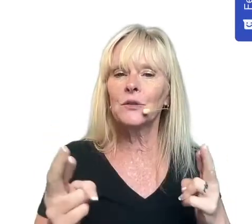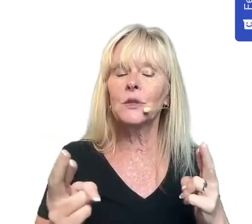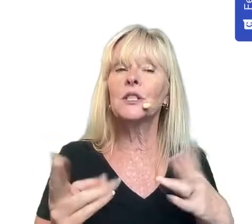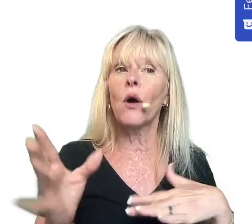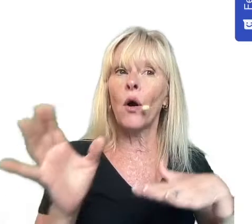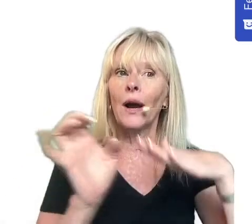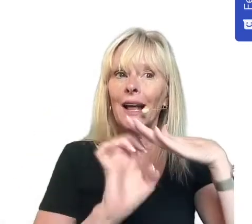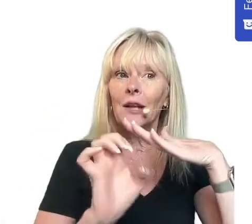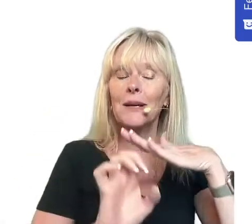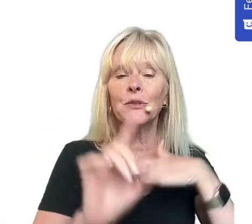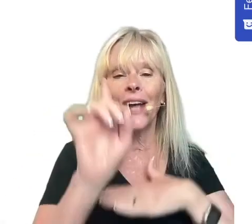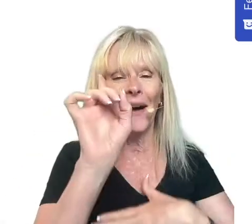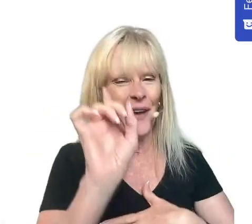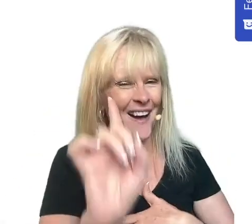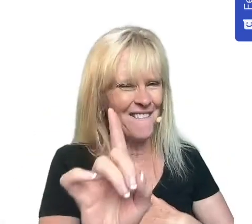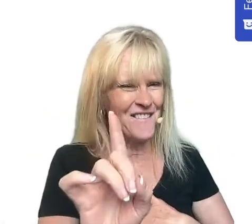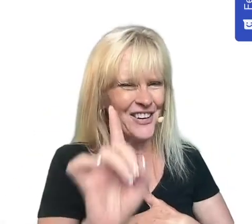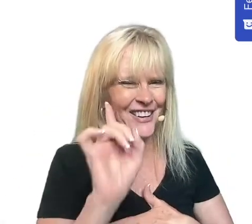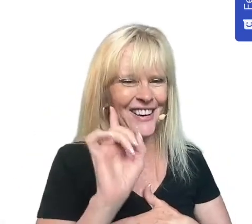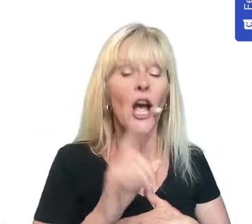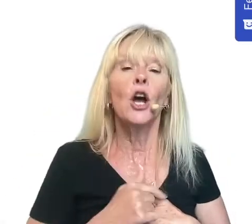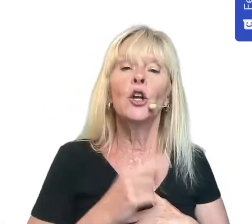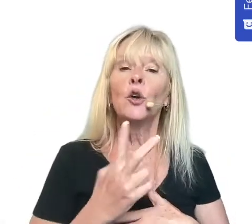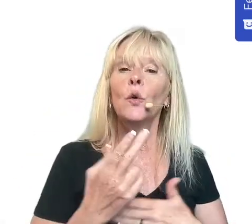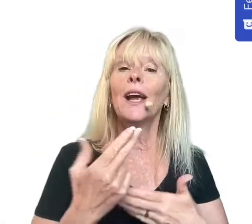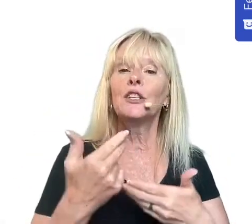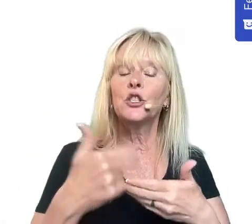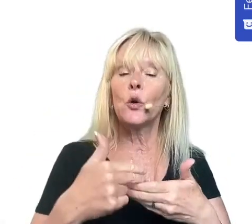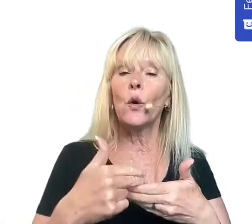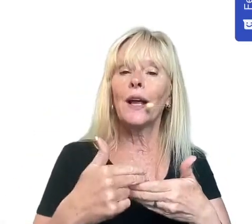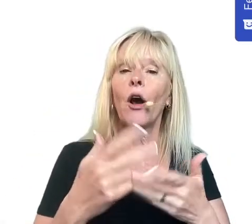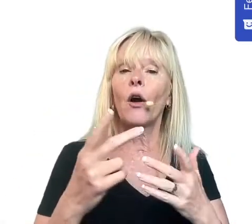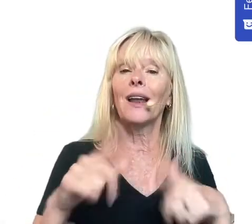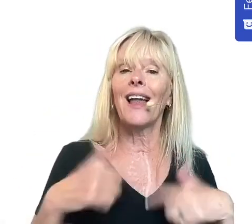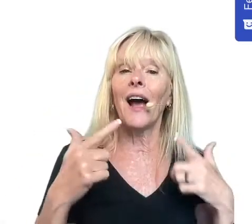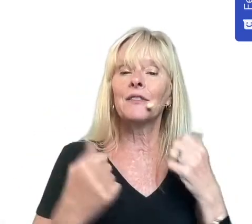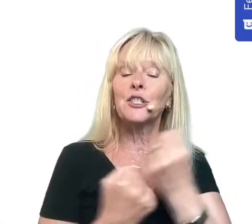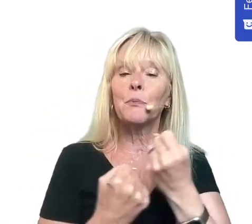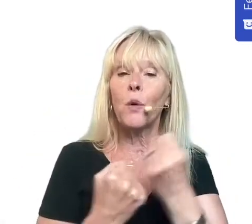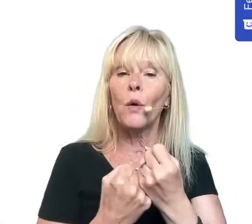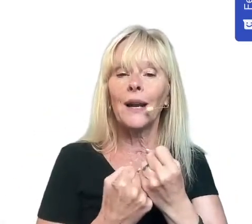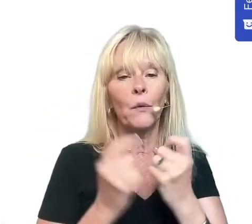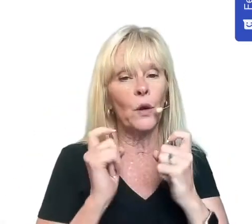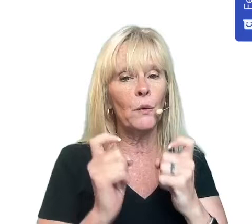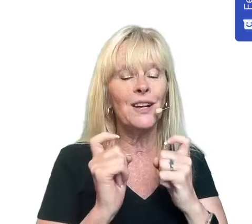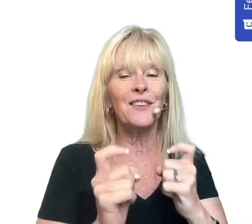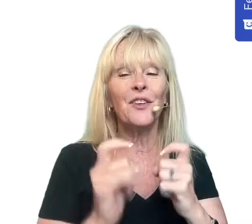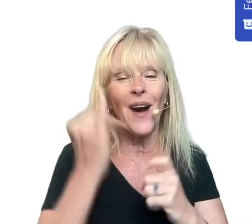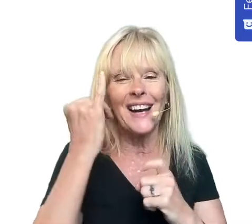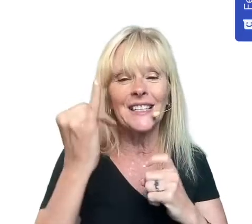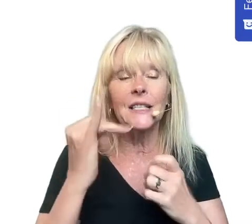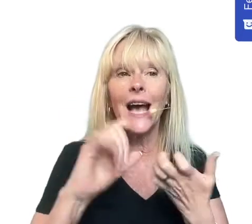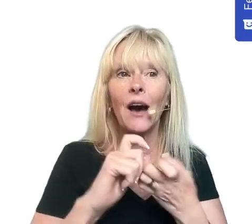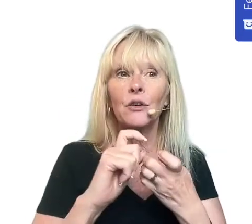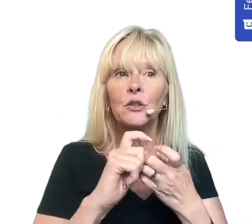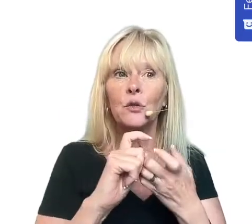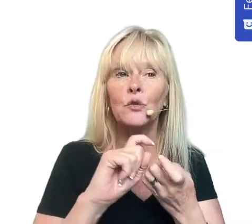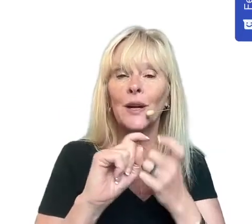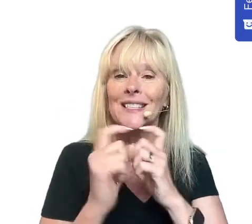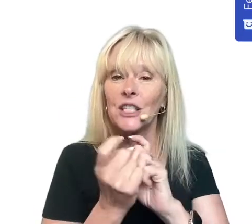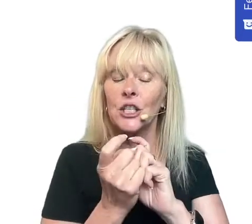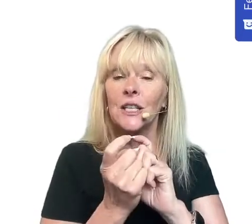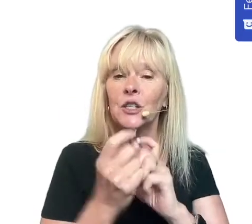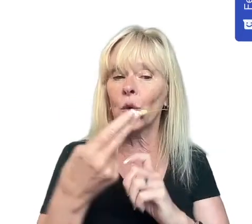of the resources are elementary. However, you can join our live support and we will give you ideas how